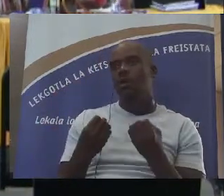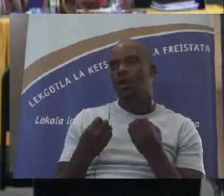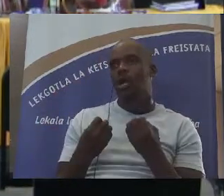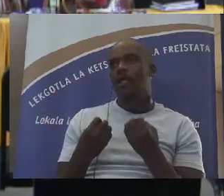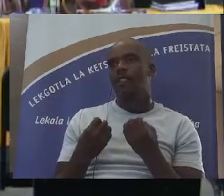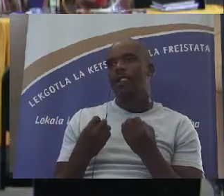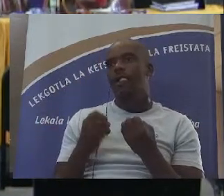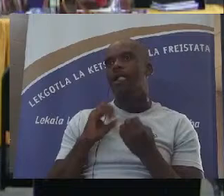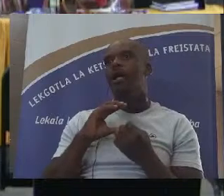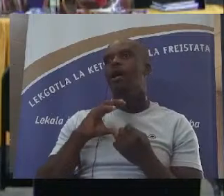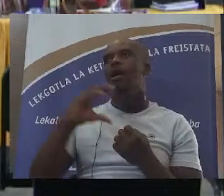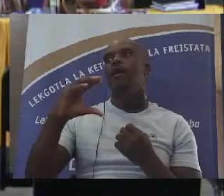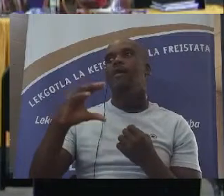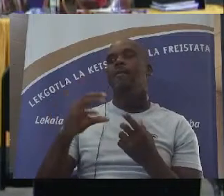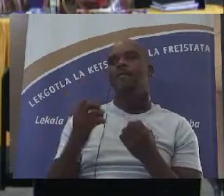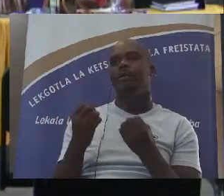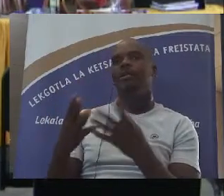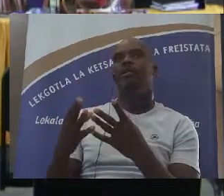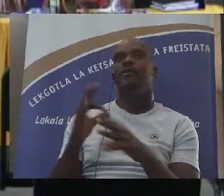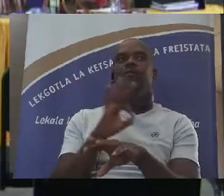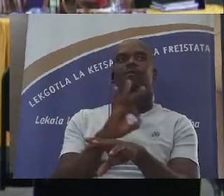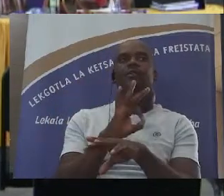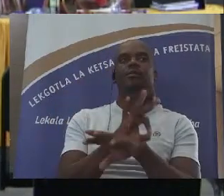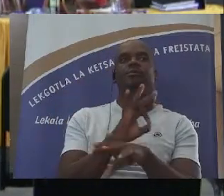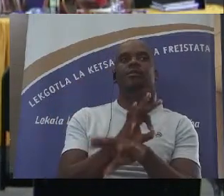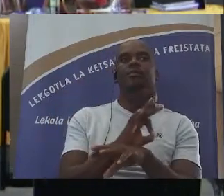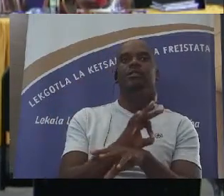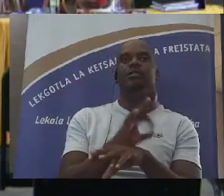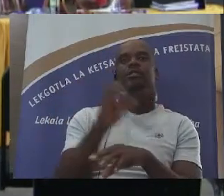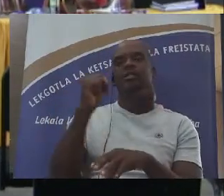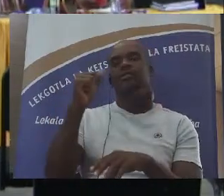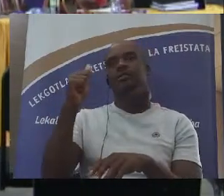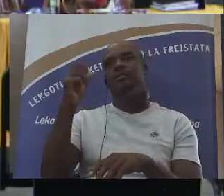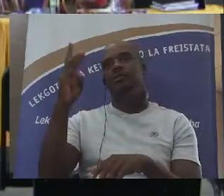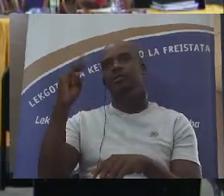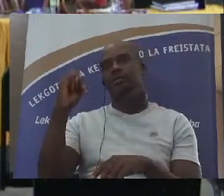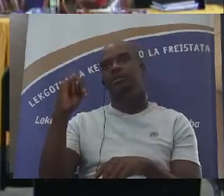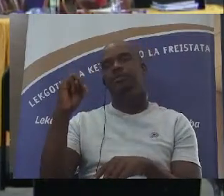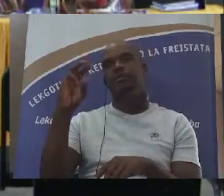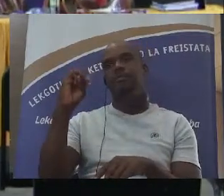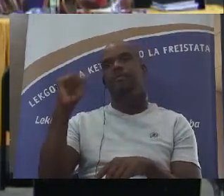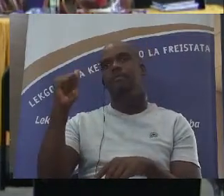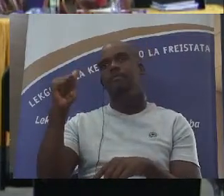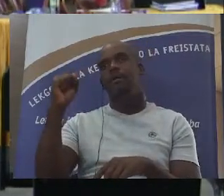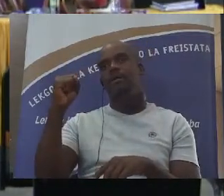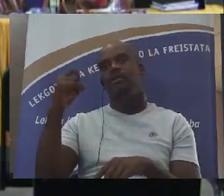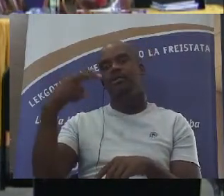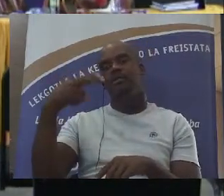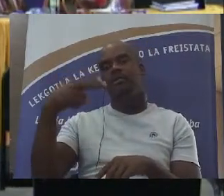mo ke tla fa ntate mashinini pele ke fa mme hore a di akaretse kaofela.